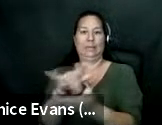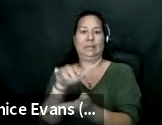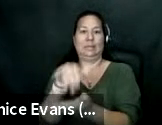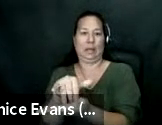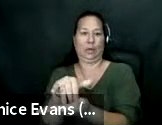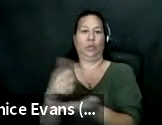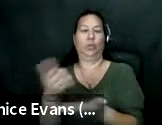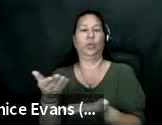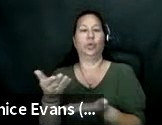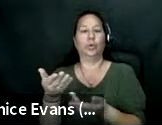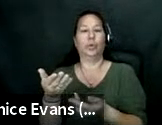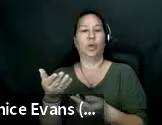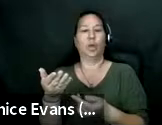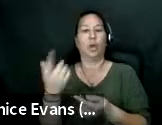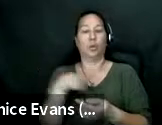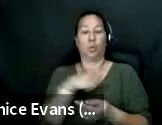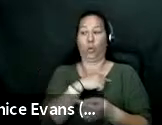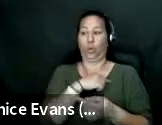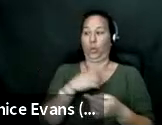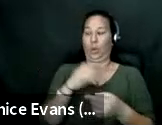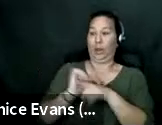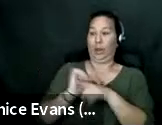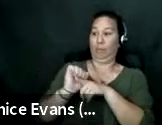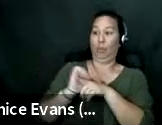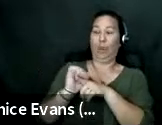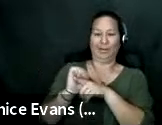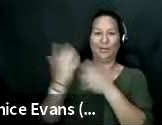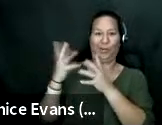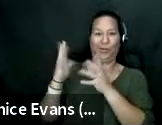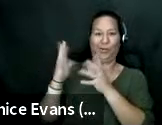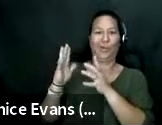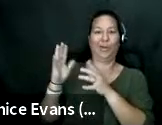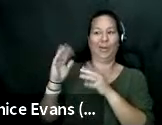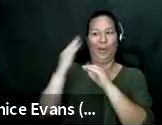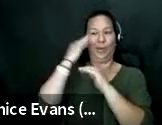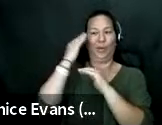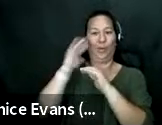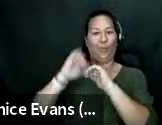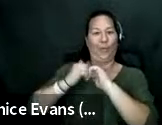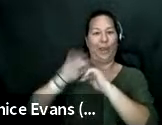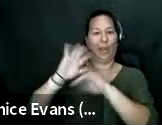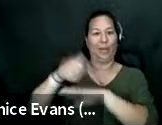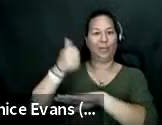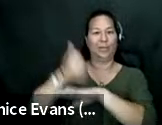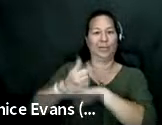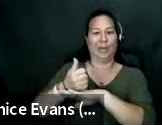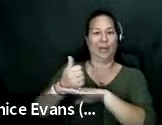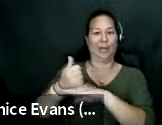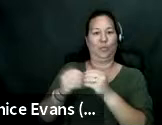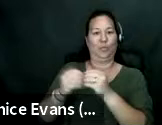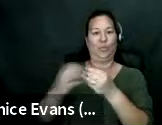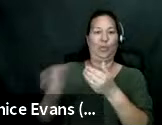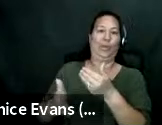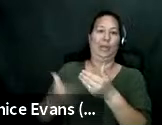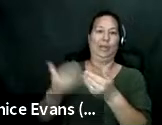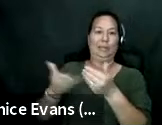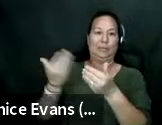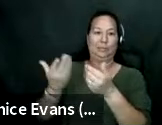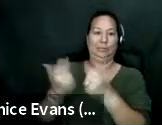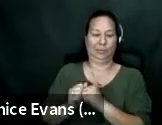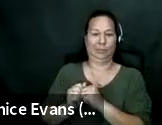good practice and we know how to set up a mass vaccination site pretty easily. So we will